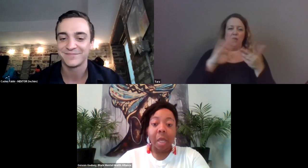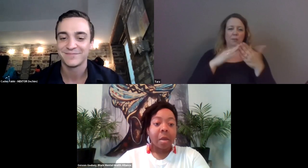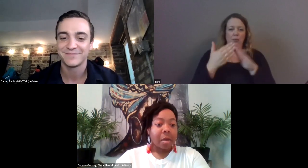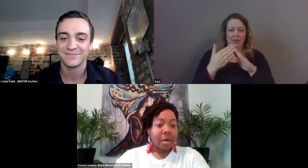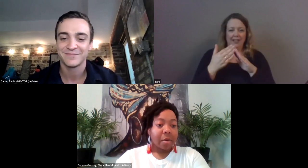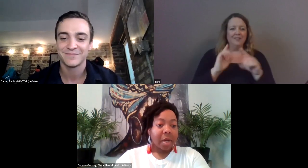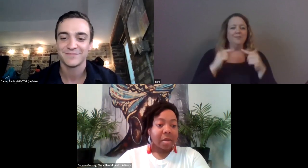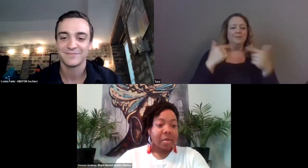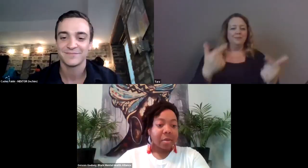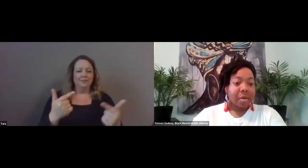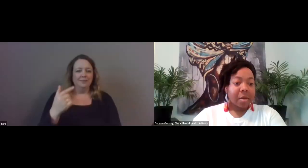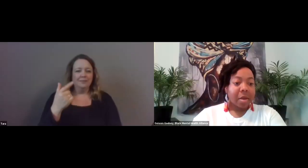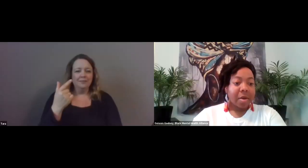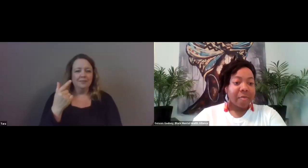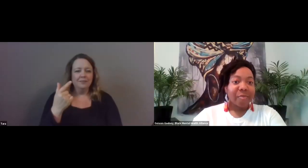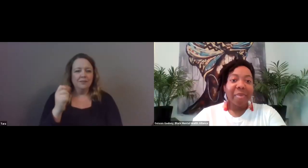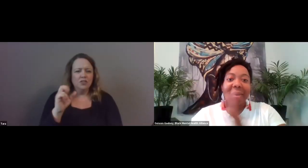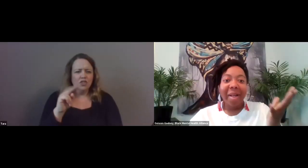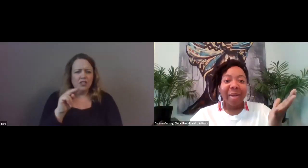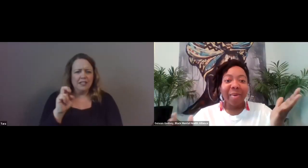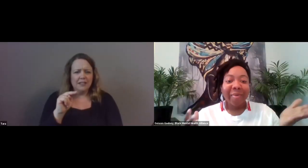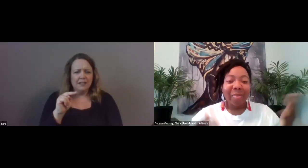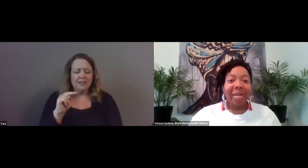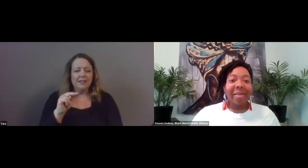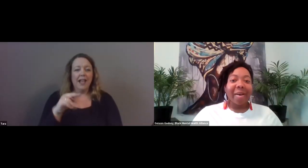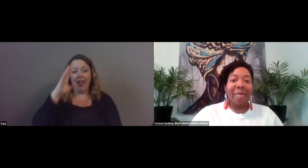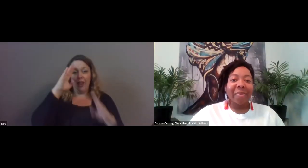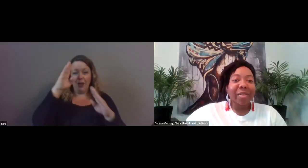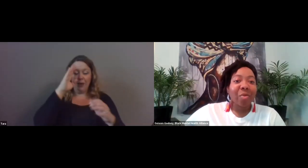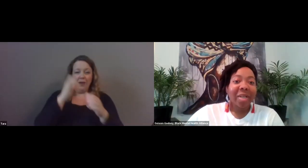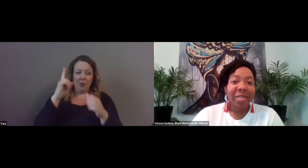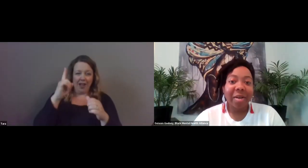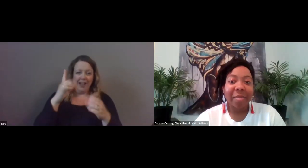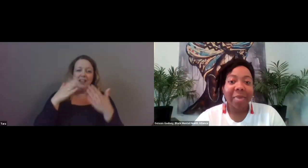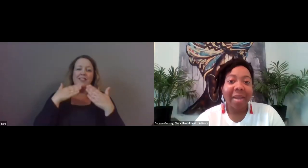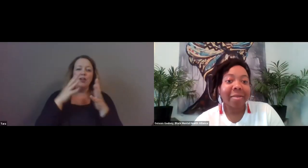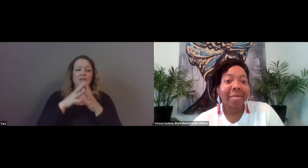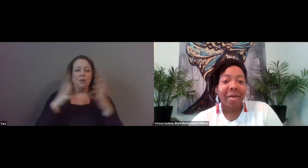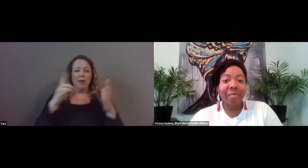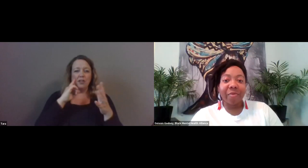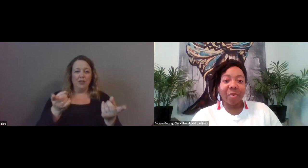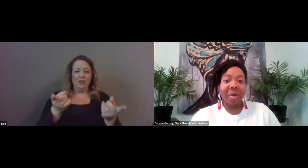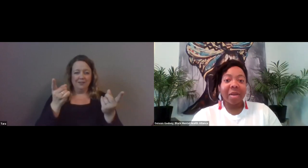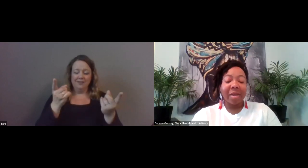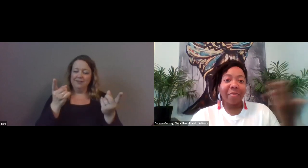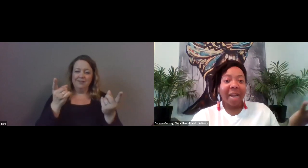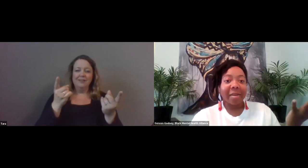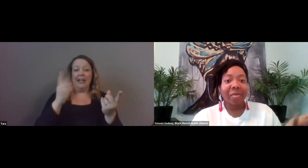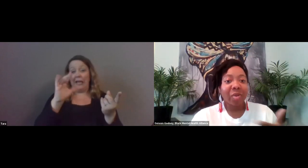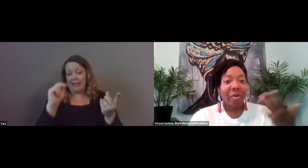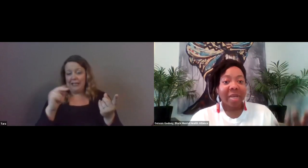hello everyone um thank you so much um kaden um for